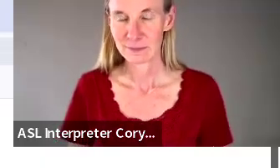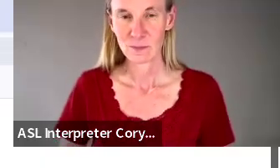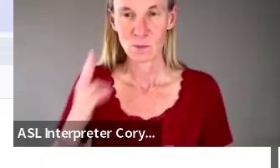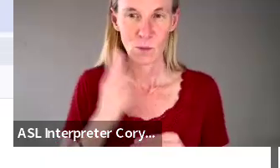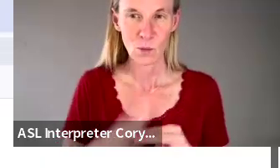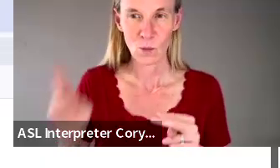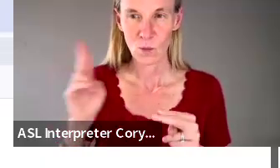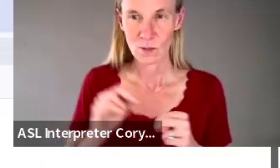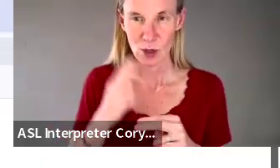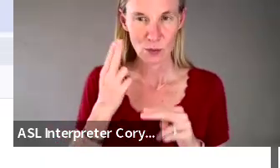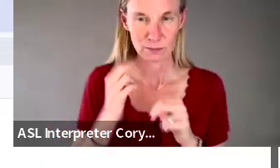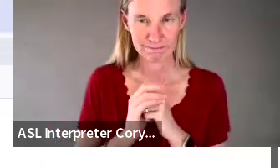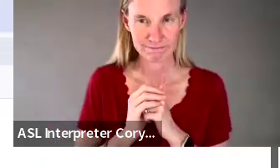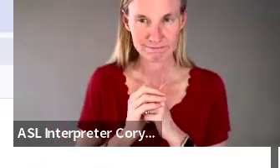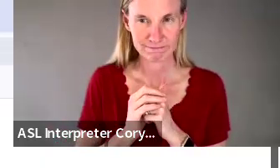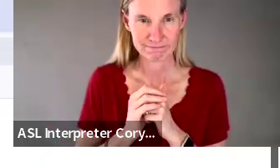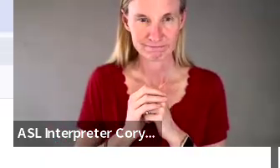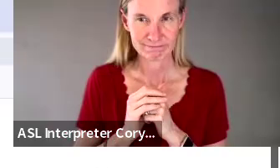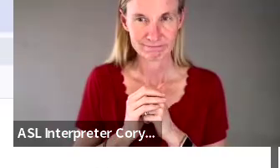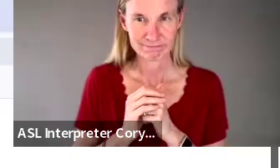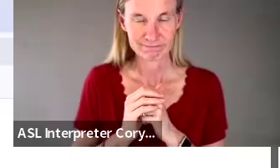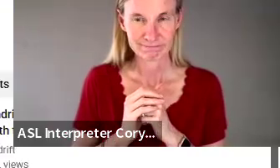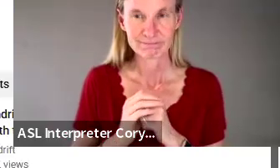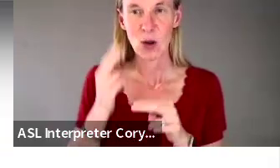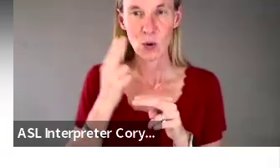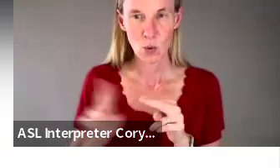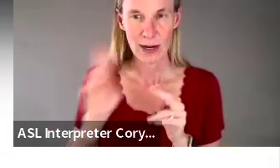puff switch is. It's only 45 seconds.